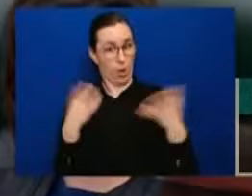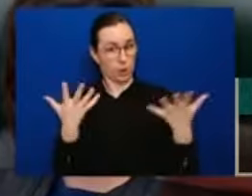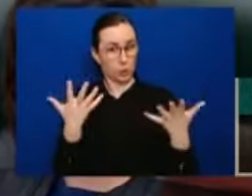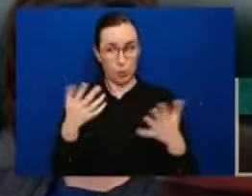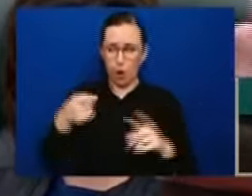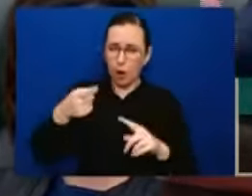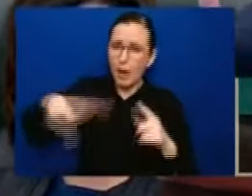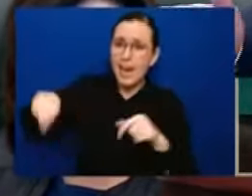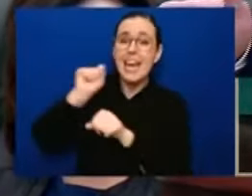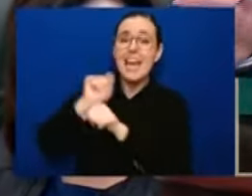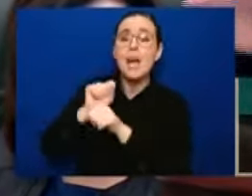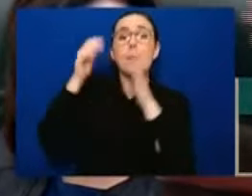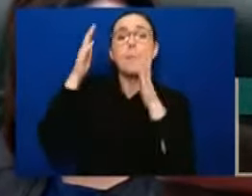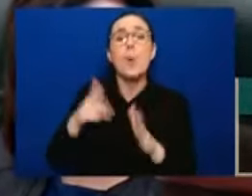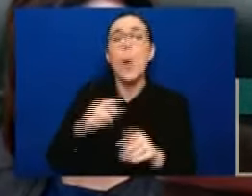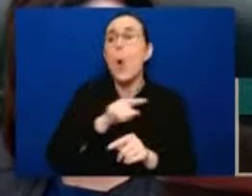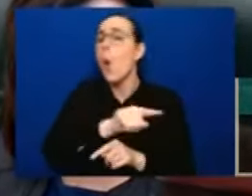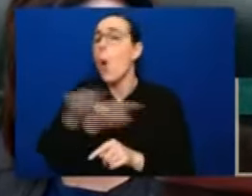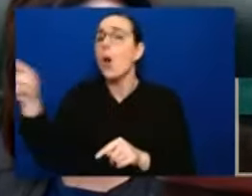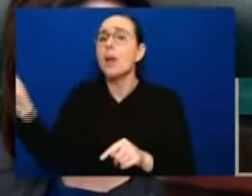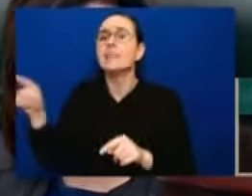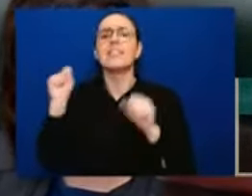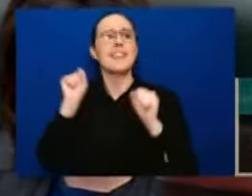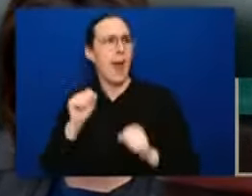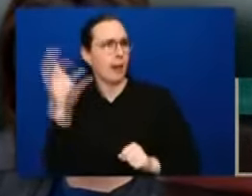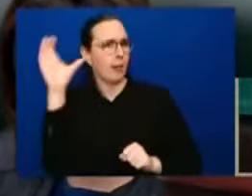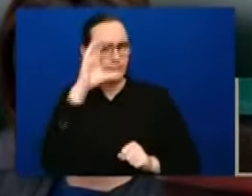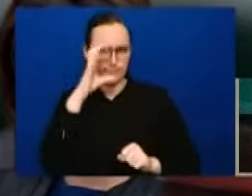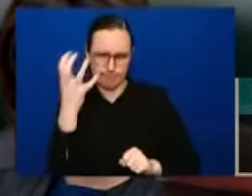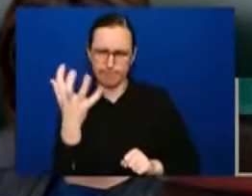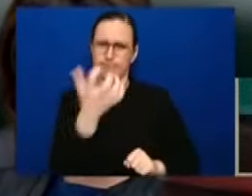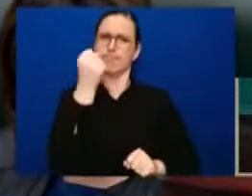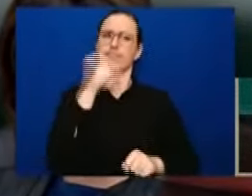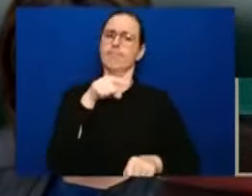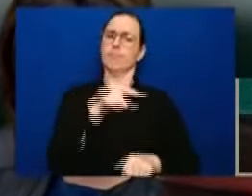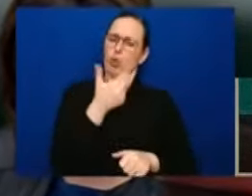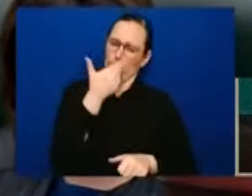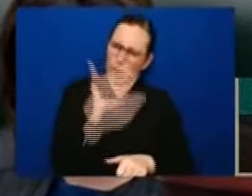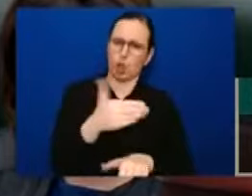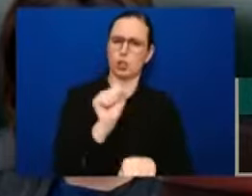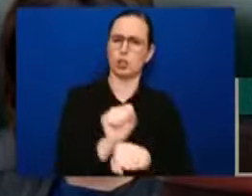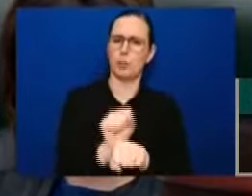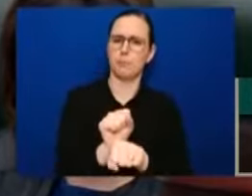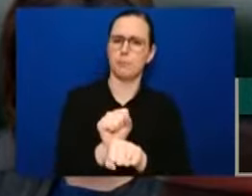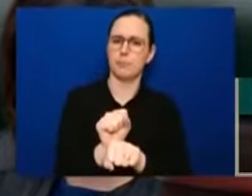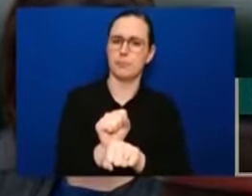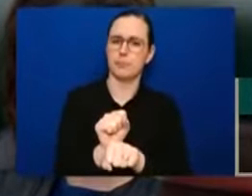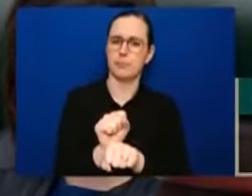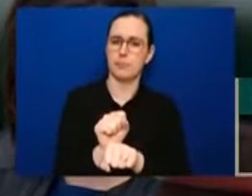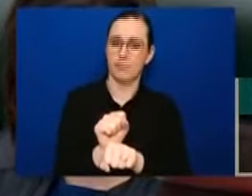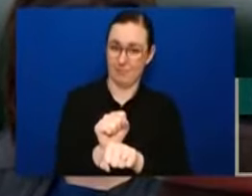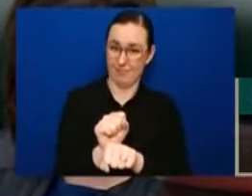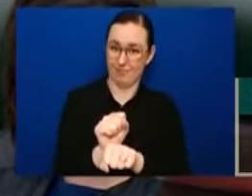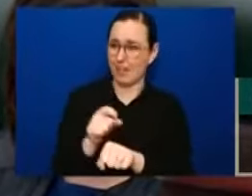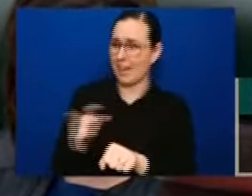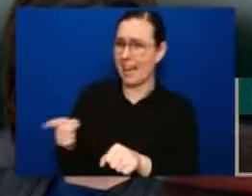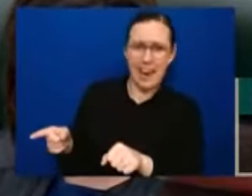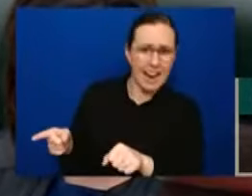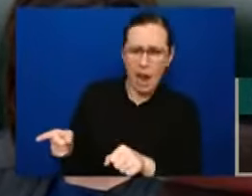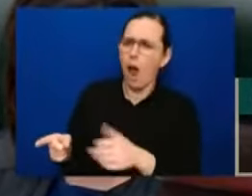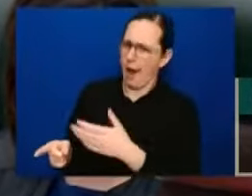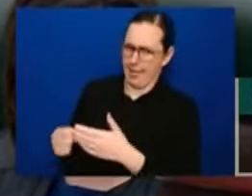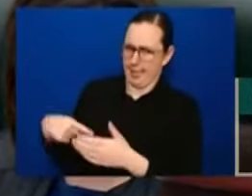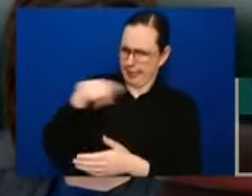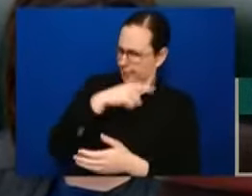hear. For those Albertans who need a hand up in order to get onto that path, this budget provides new and additional funding with the goal